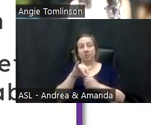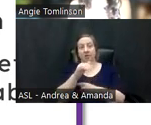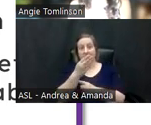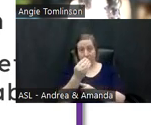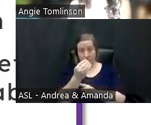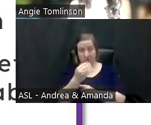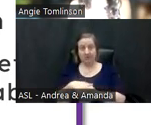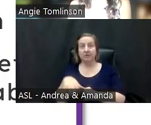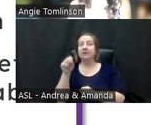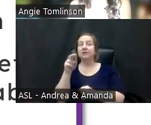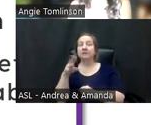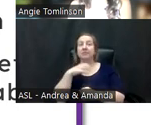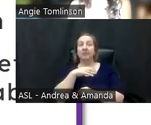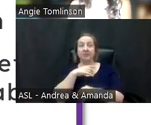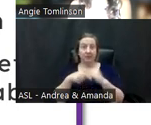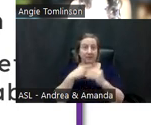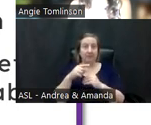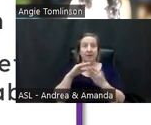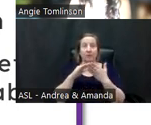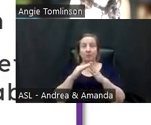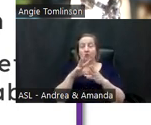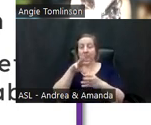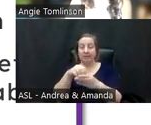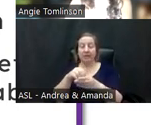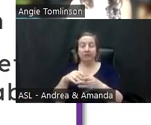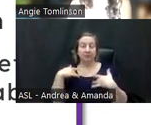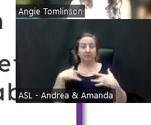The Subcommittee on Community Engagement Events will meet on